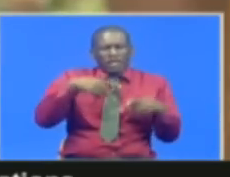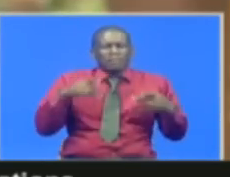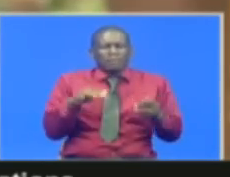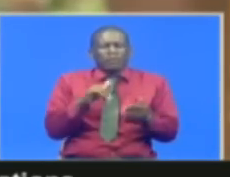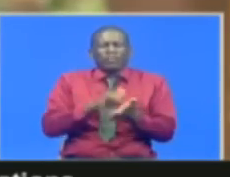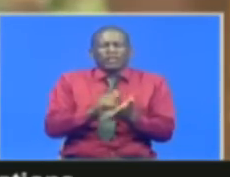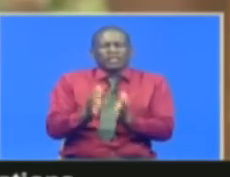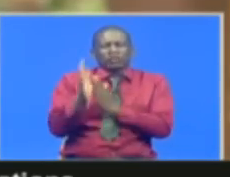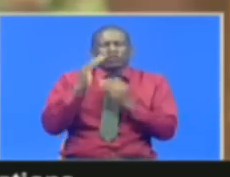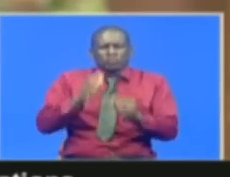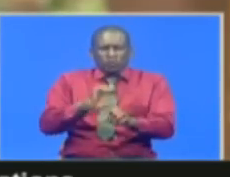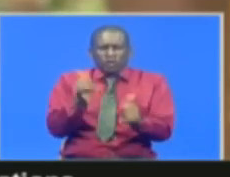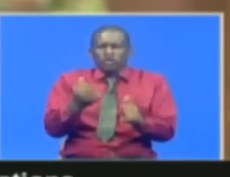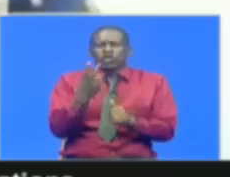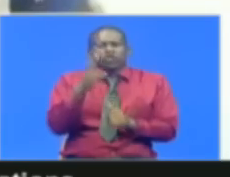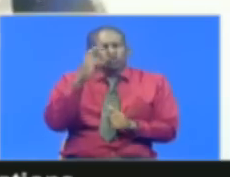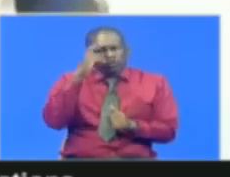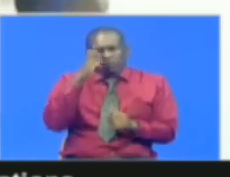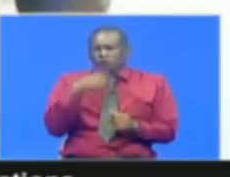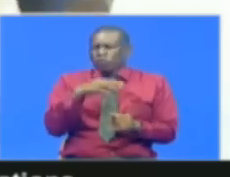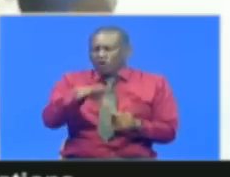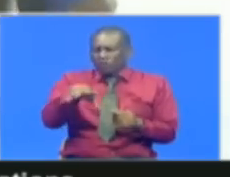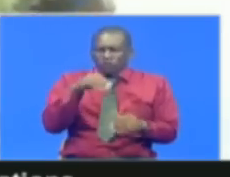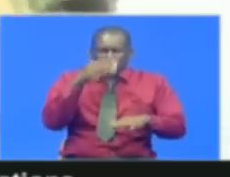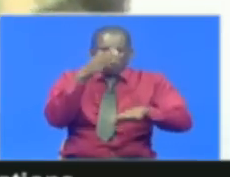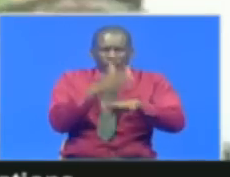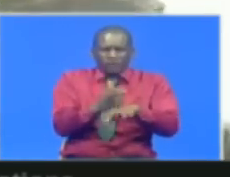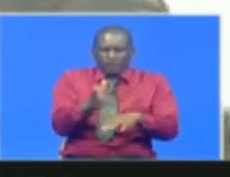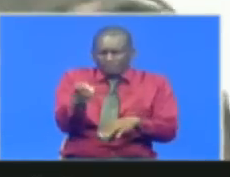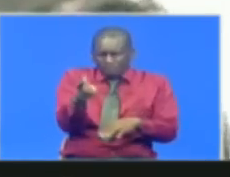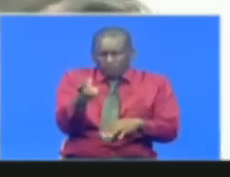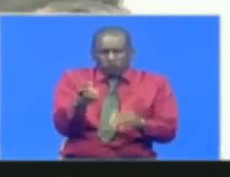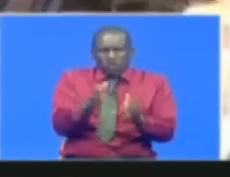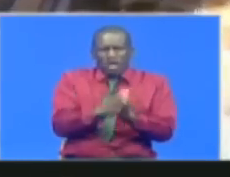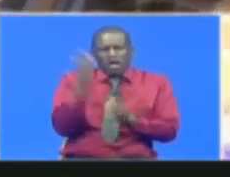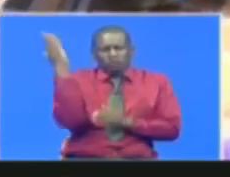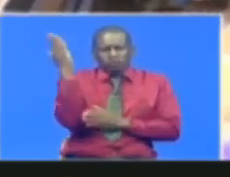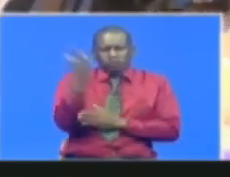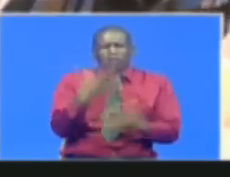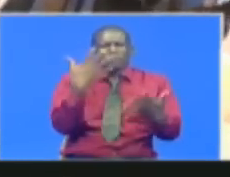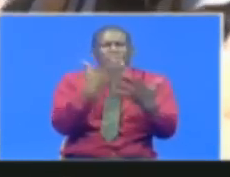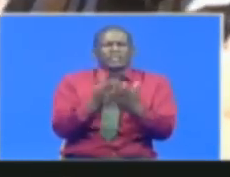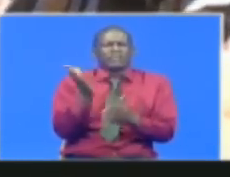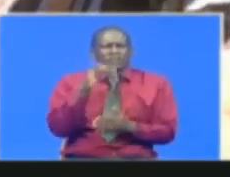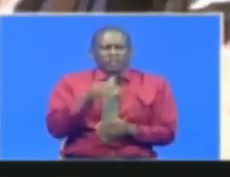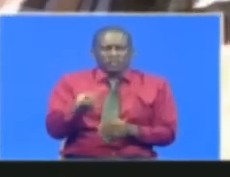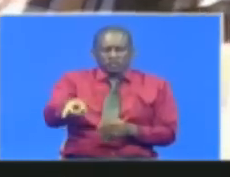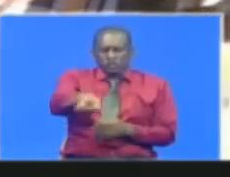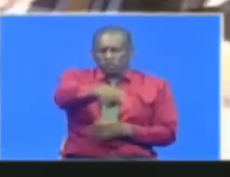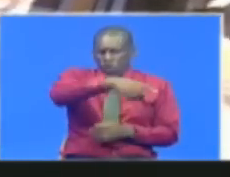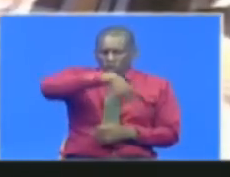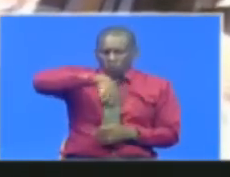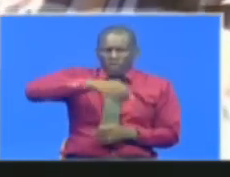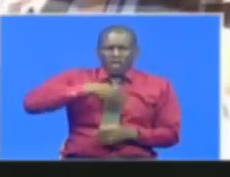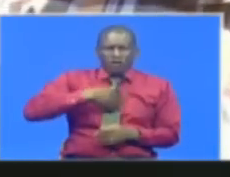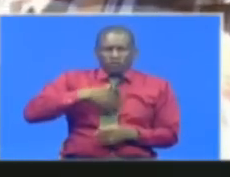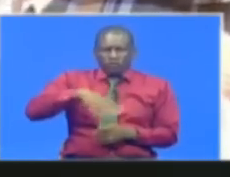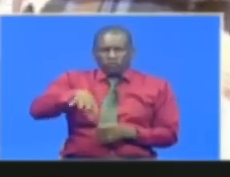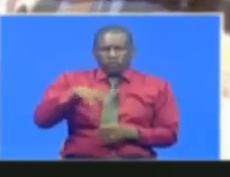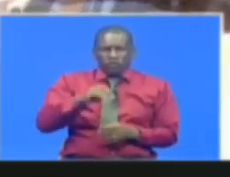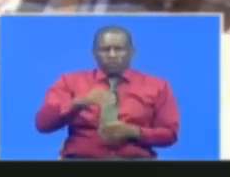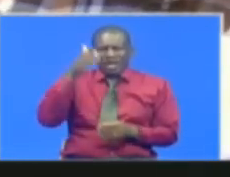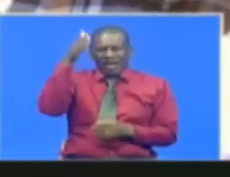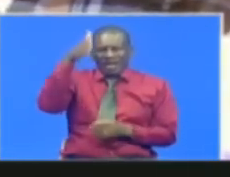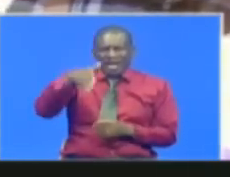were found in possession of a homemade pistol and a machete are in police custody. We recovered an